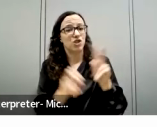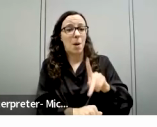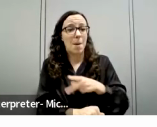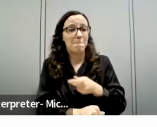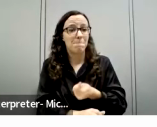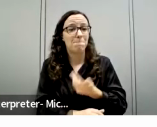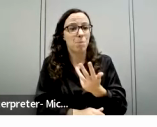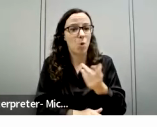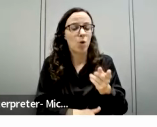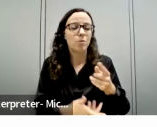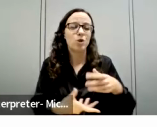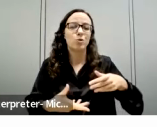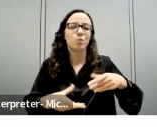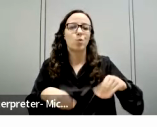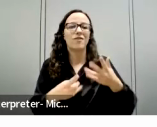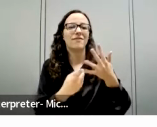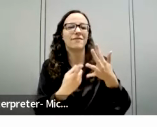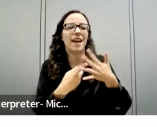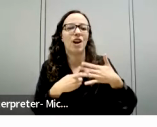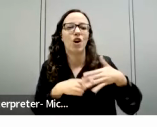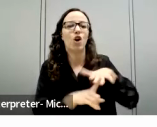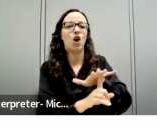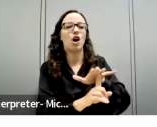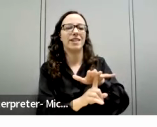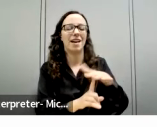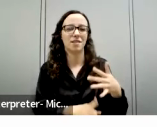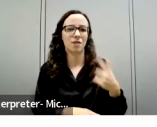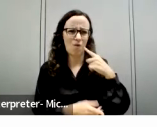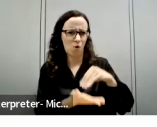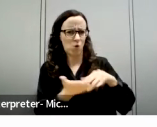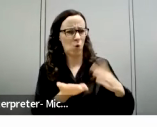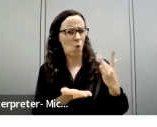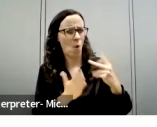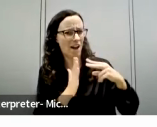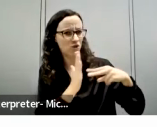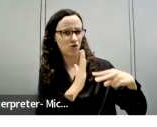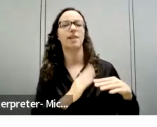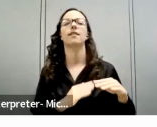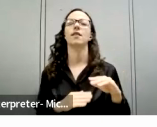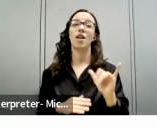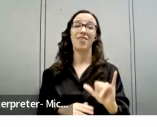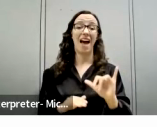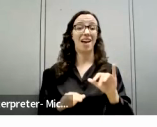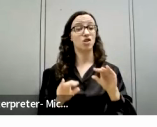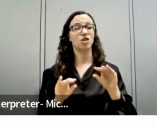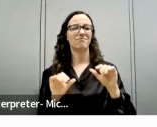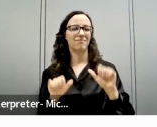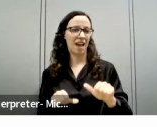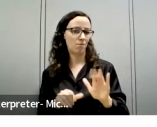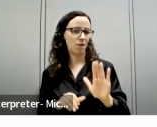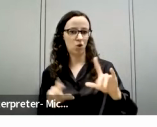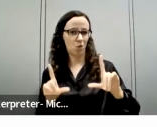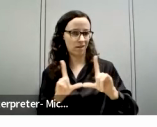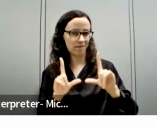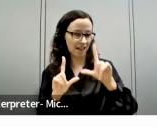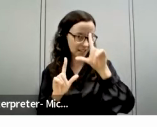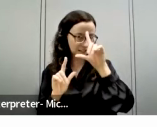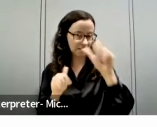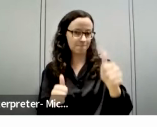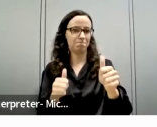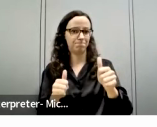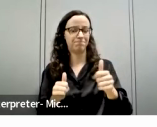give context to why the students are reading this poem. And that could have whatever license you wanted because you are the creator of that.